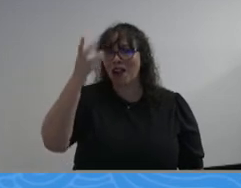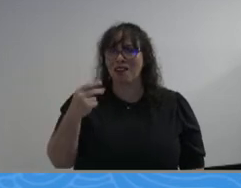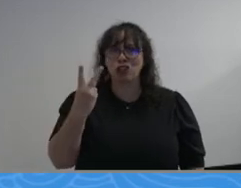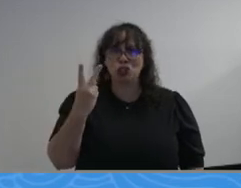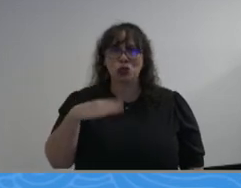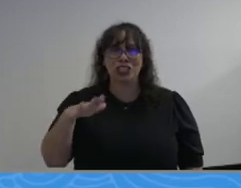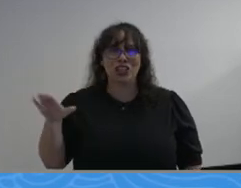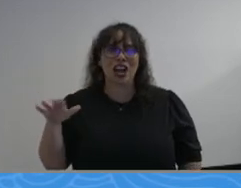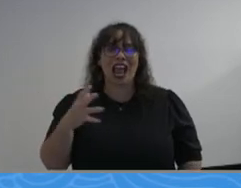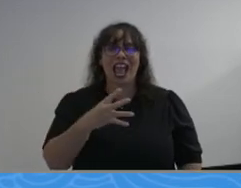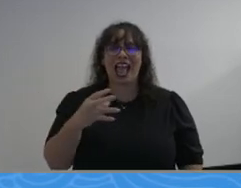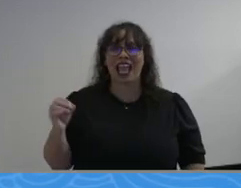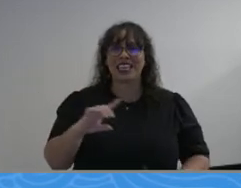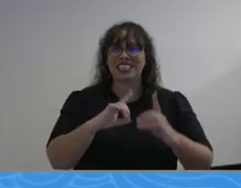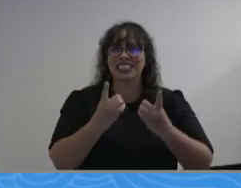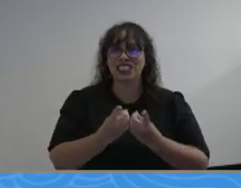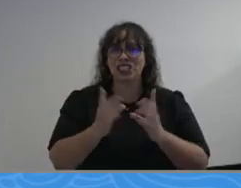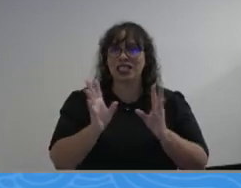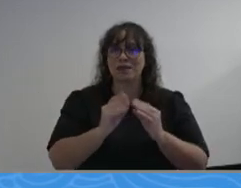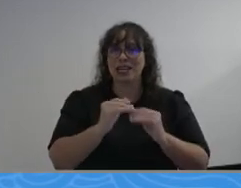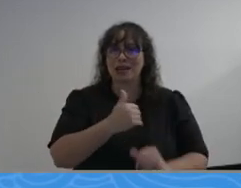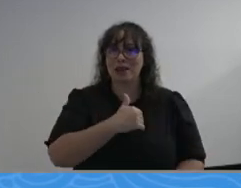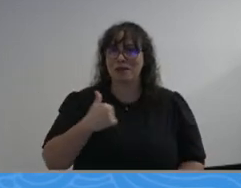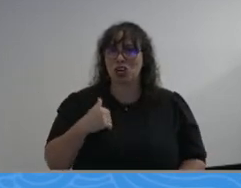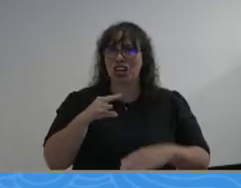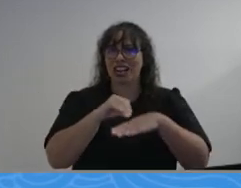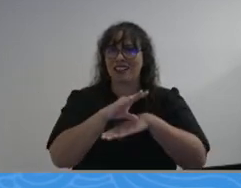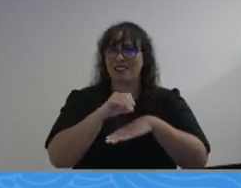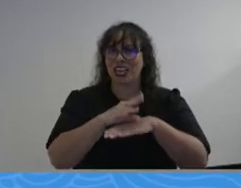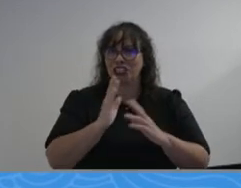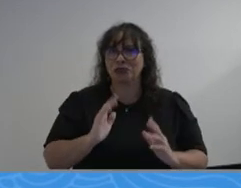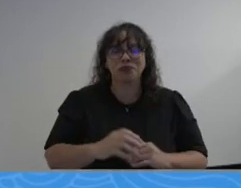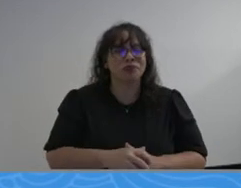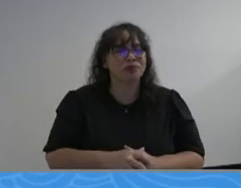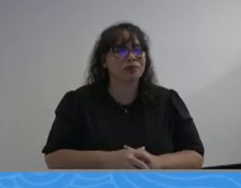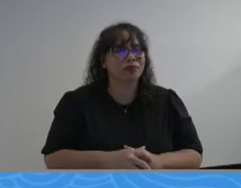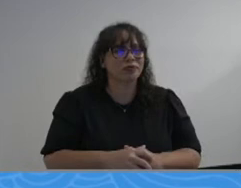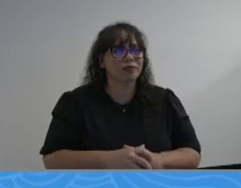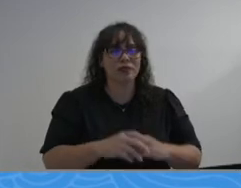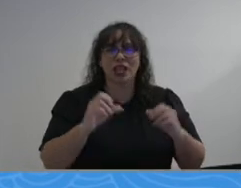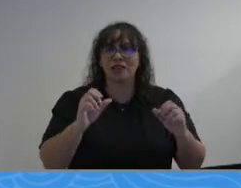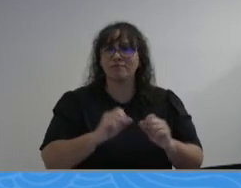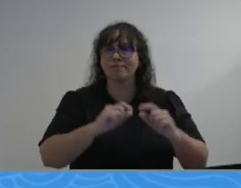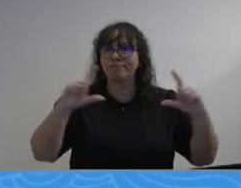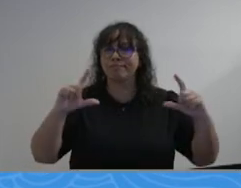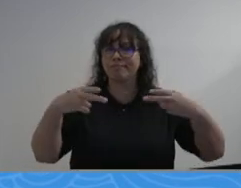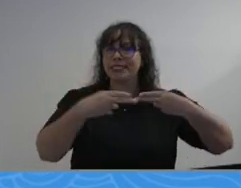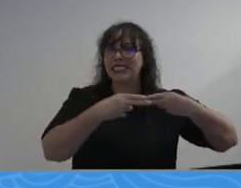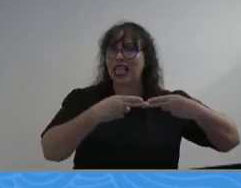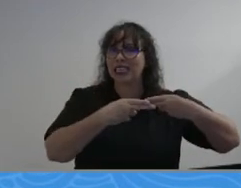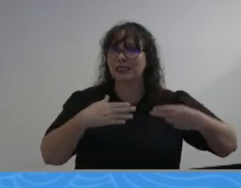Community Advisory Committee member. If I may have the slides pulled up, please.